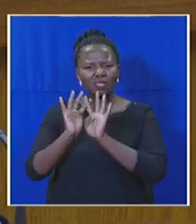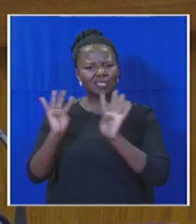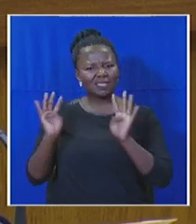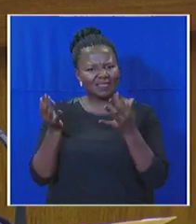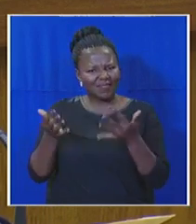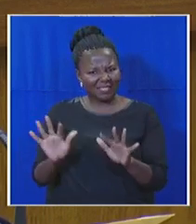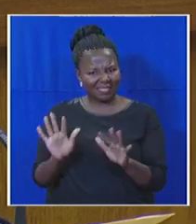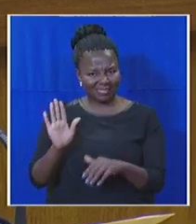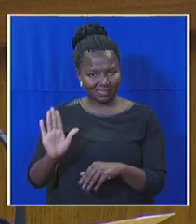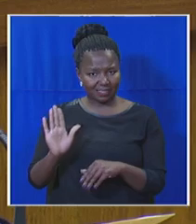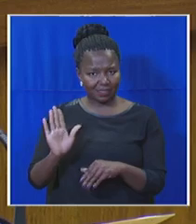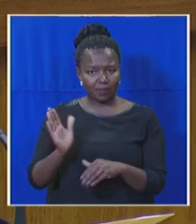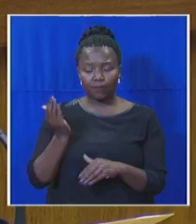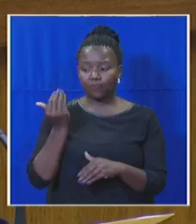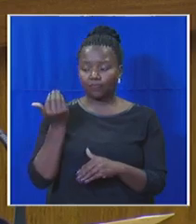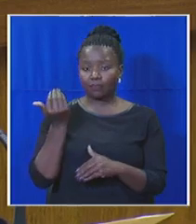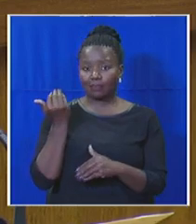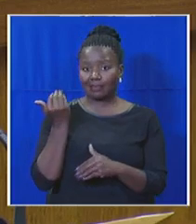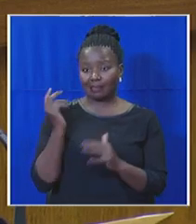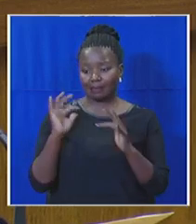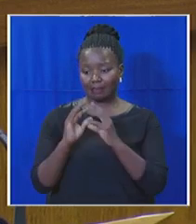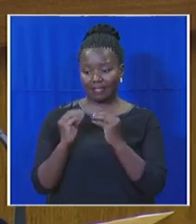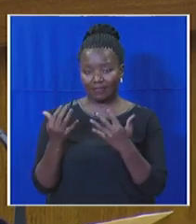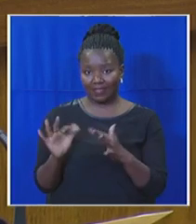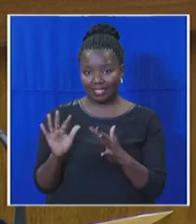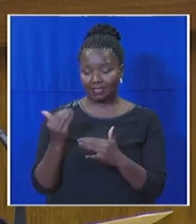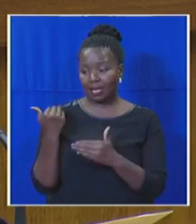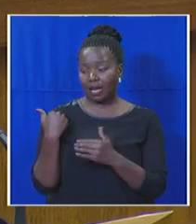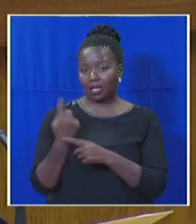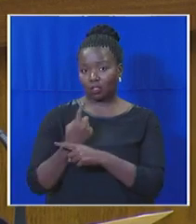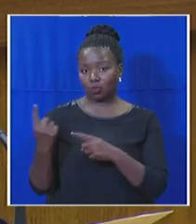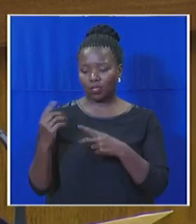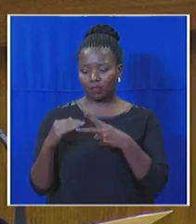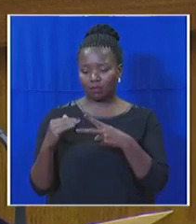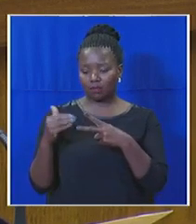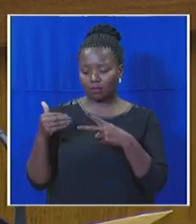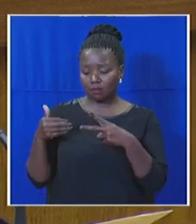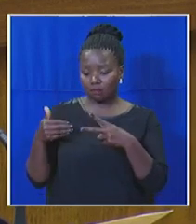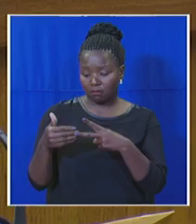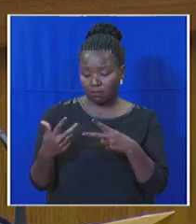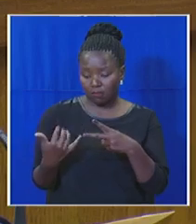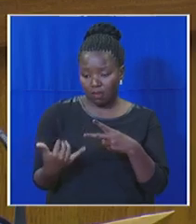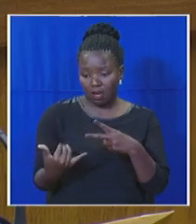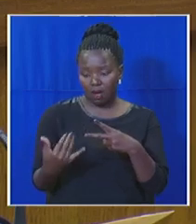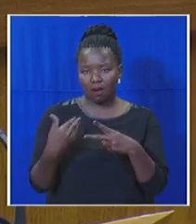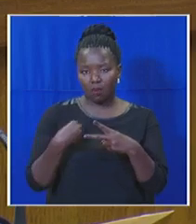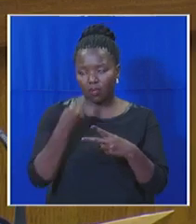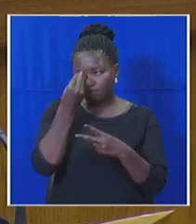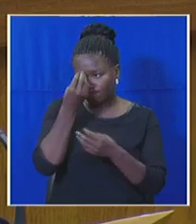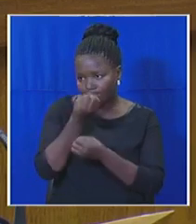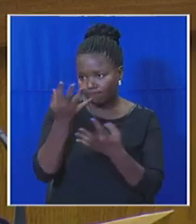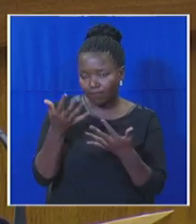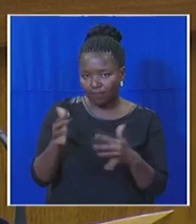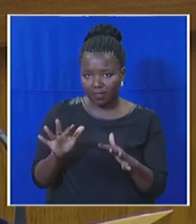last week, and the public will be kept. They answered